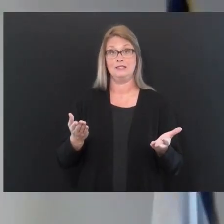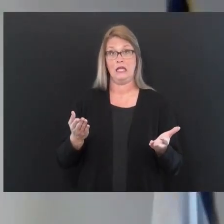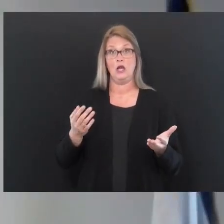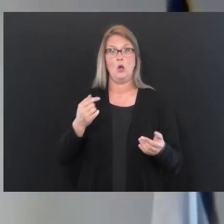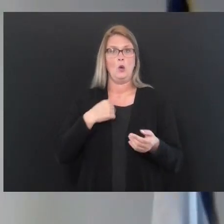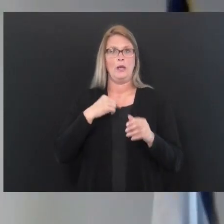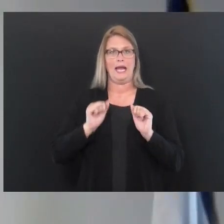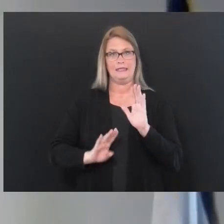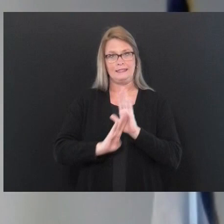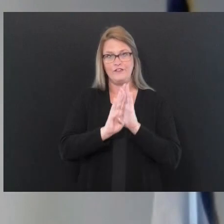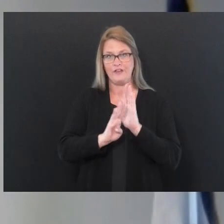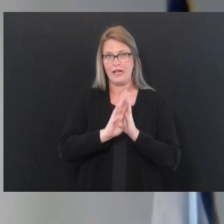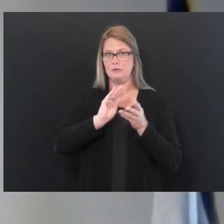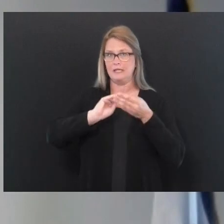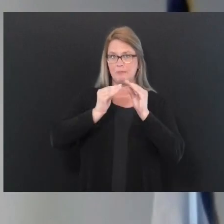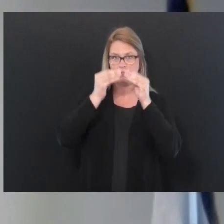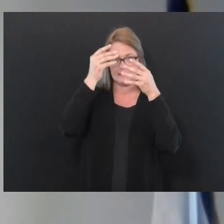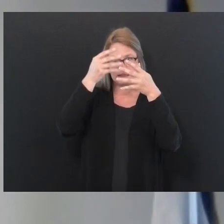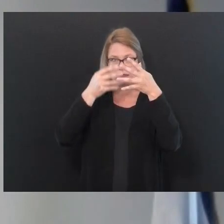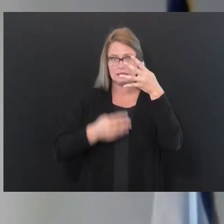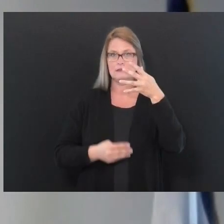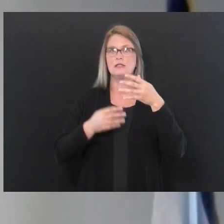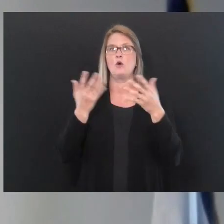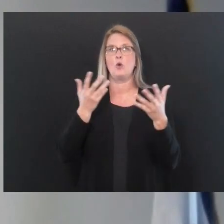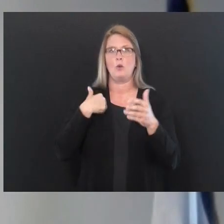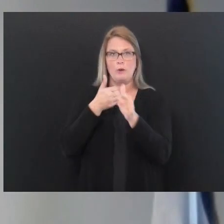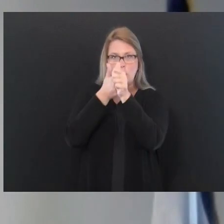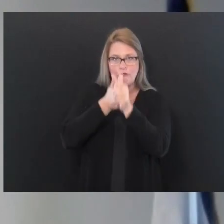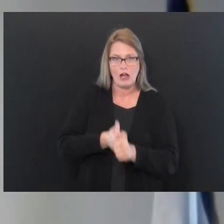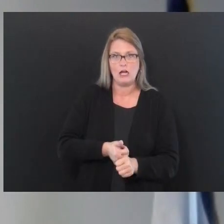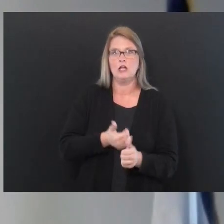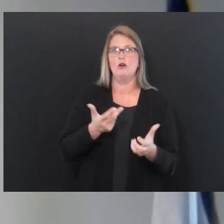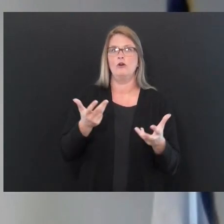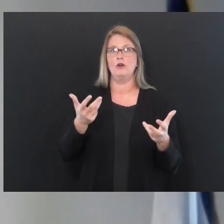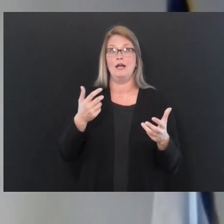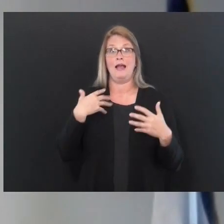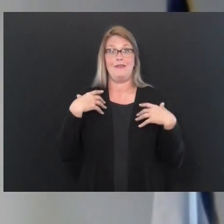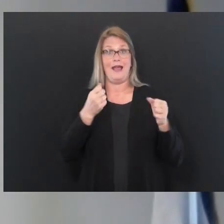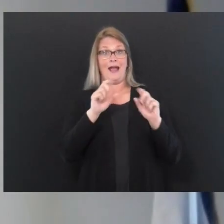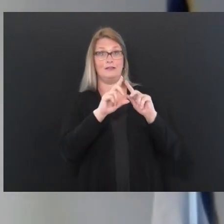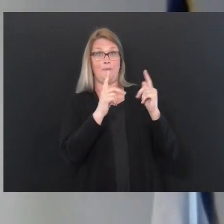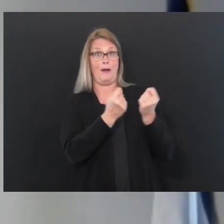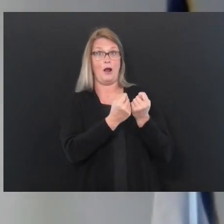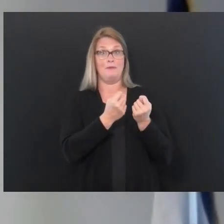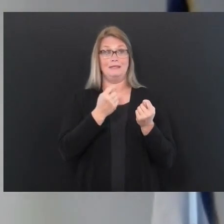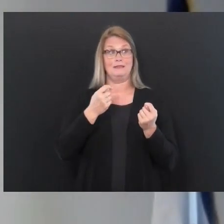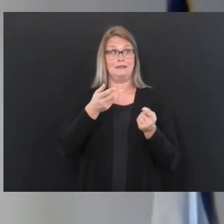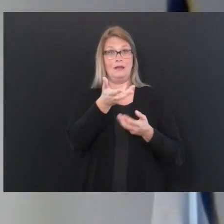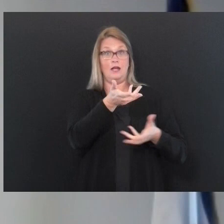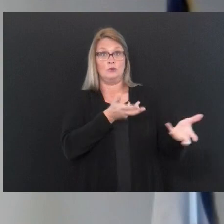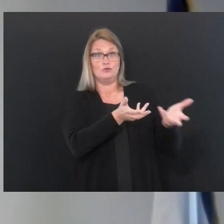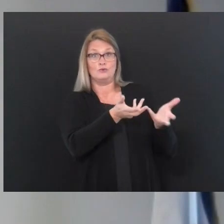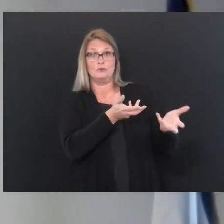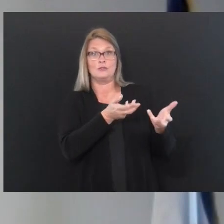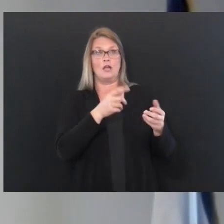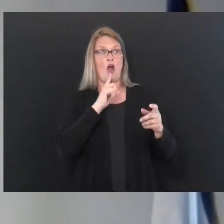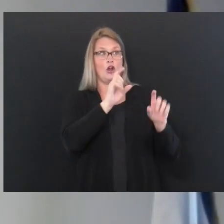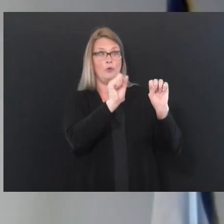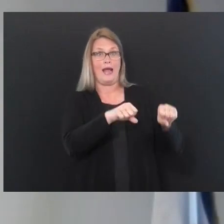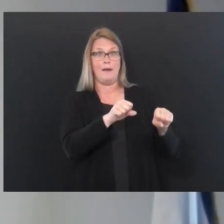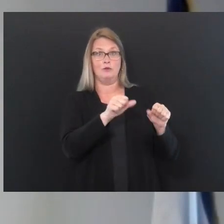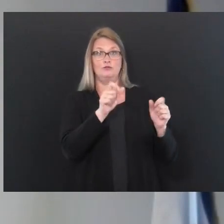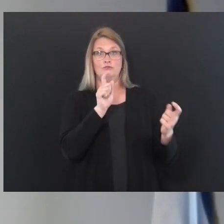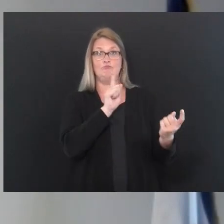move forward. So we are in regular communication with our local health departments and our regional epidemiologists to get a sense of, are they able to meet the